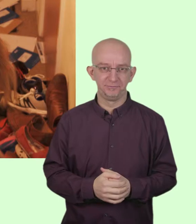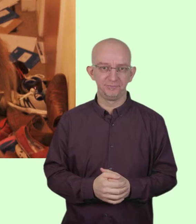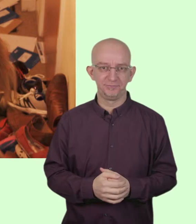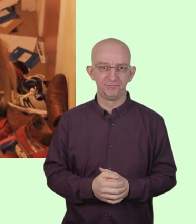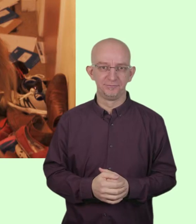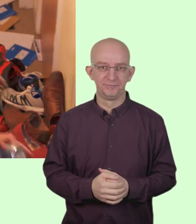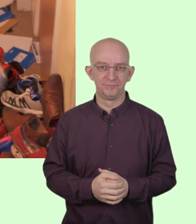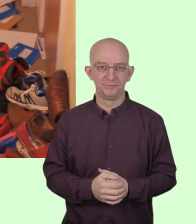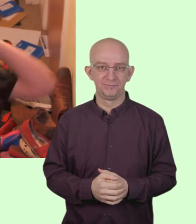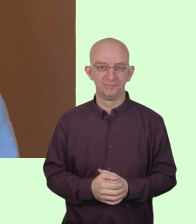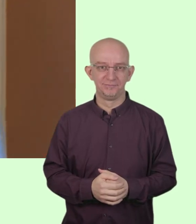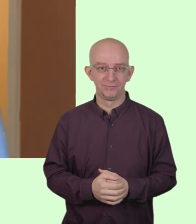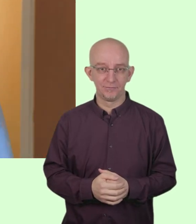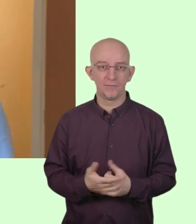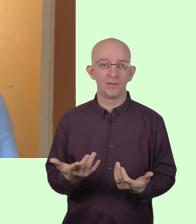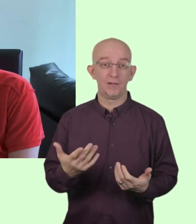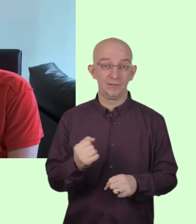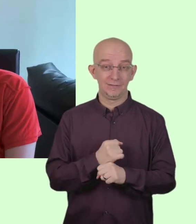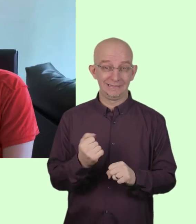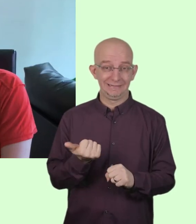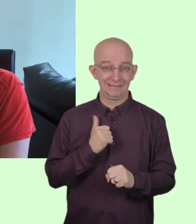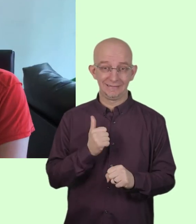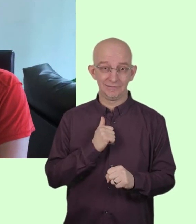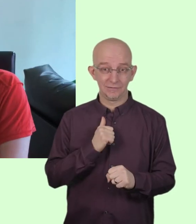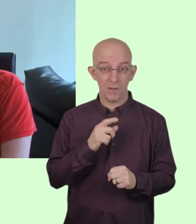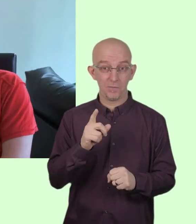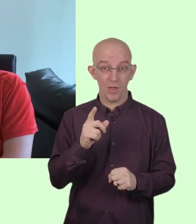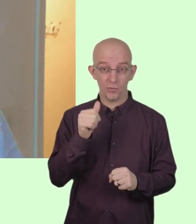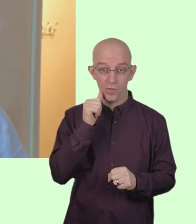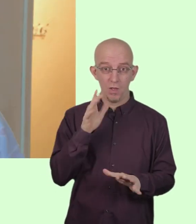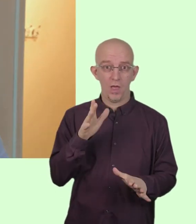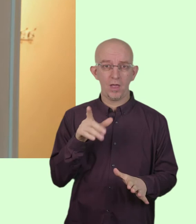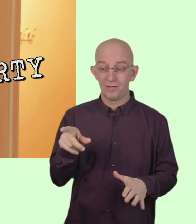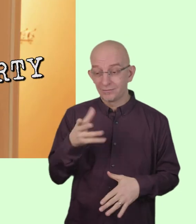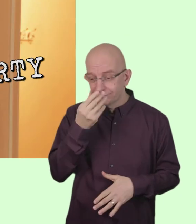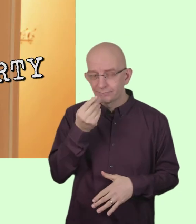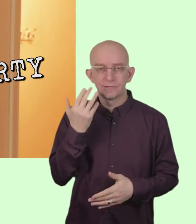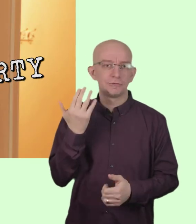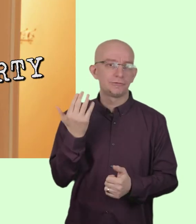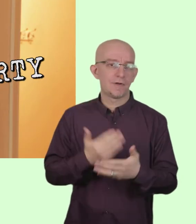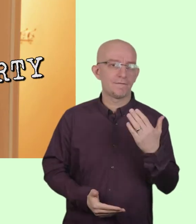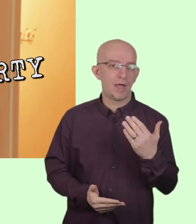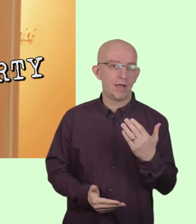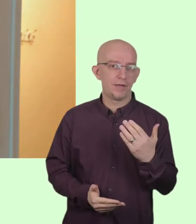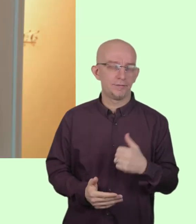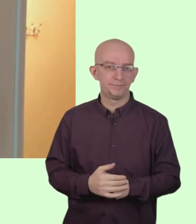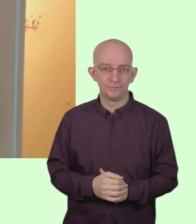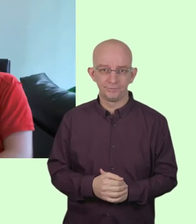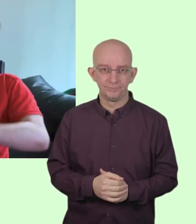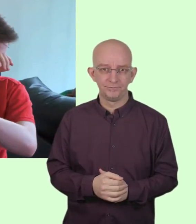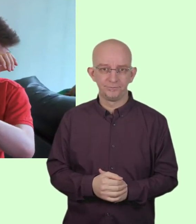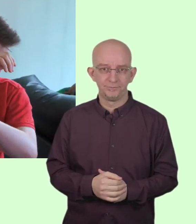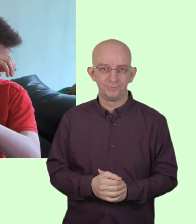time. A time bomb waiting to go off. She doesn't even pick up her tissues.